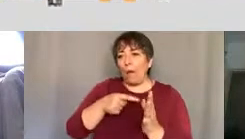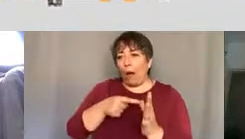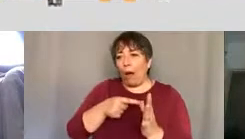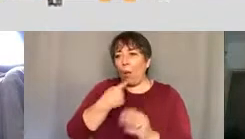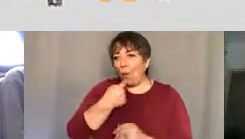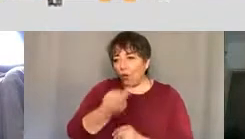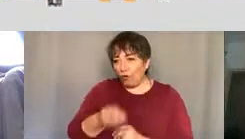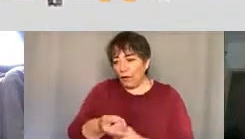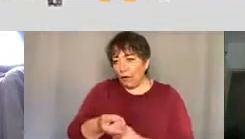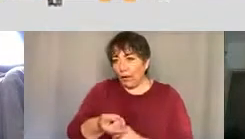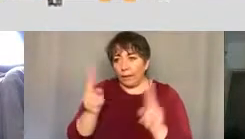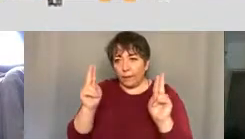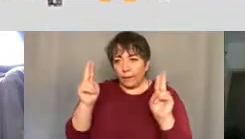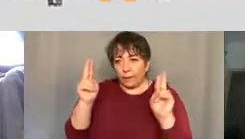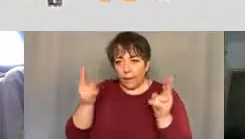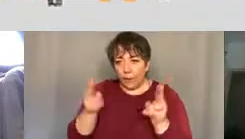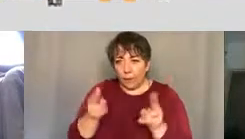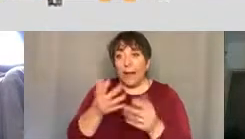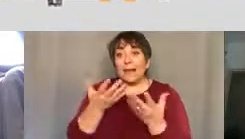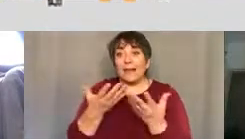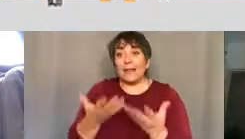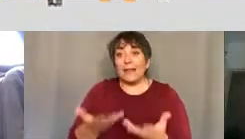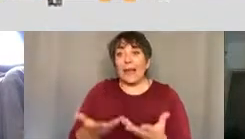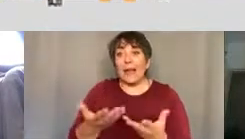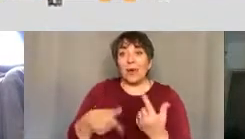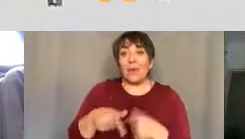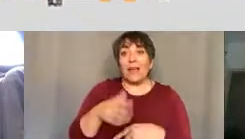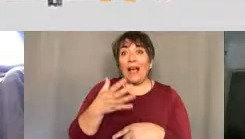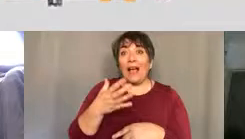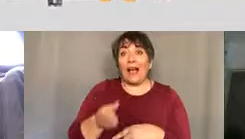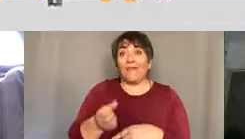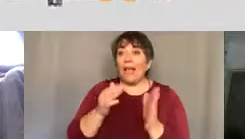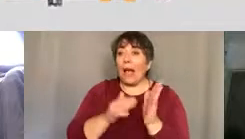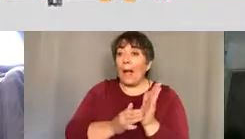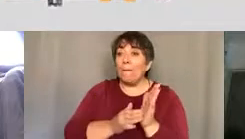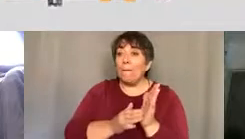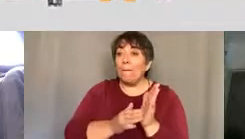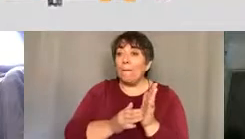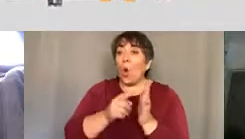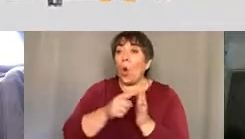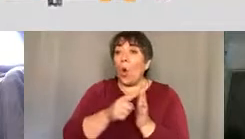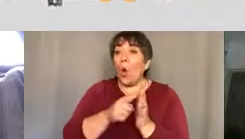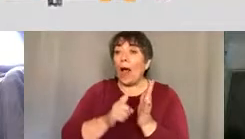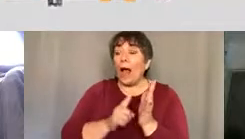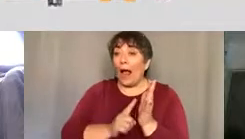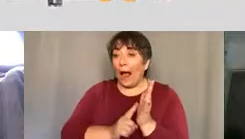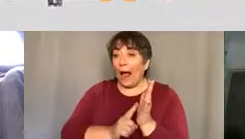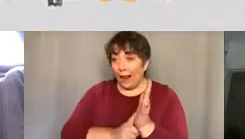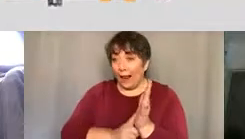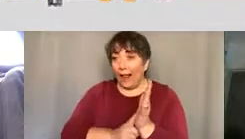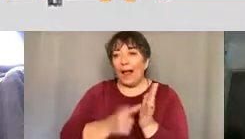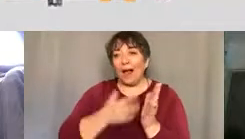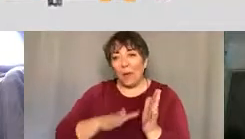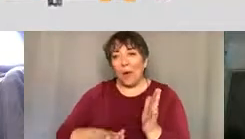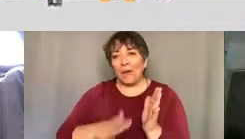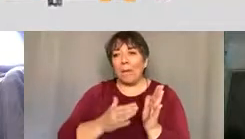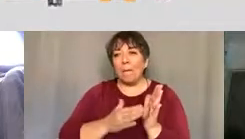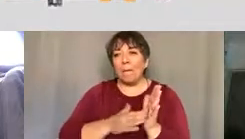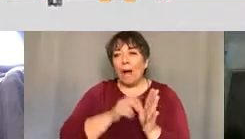got the mole, which Mark will now tell you all sorts of things about it. So I'll just hand over now to Mark. Thank you very